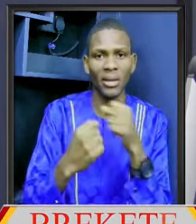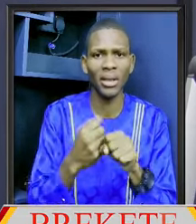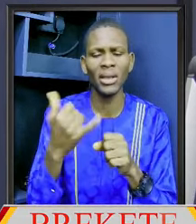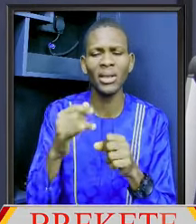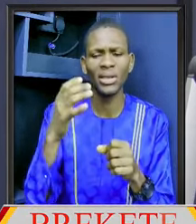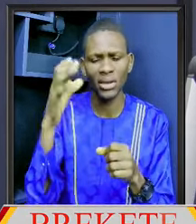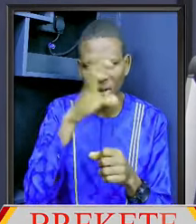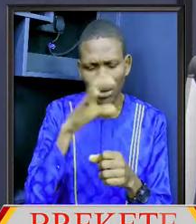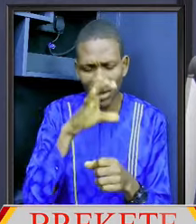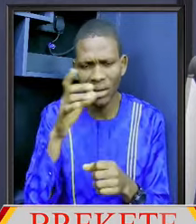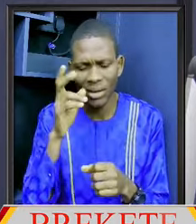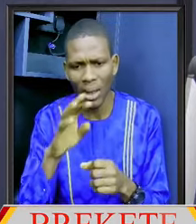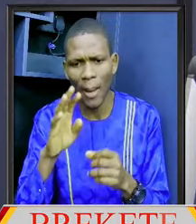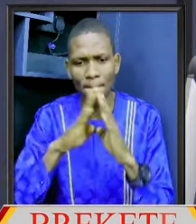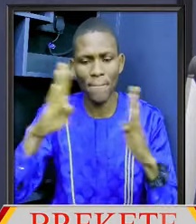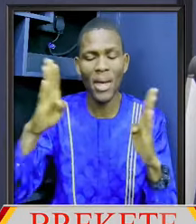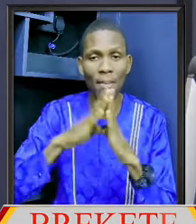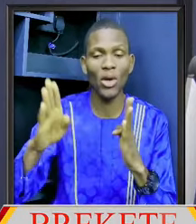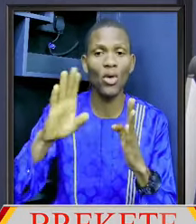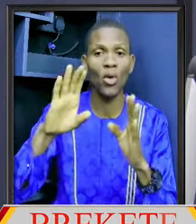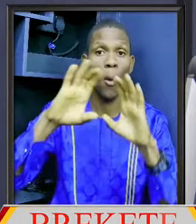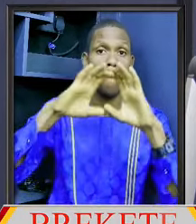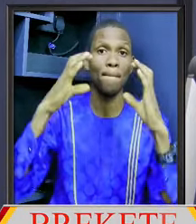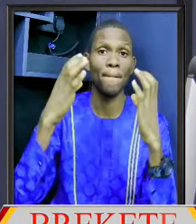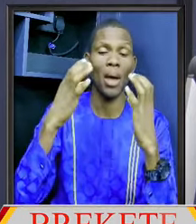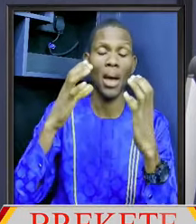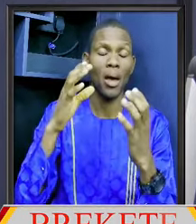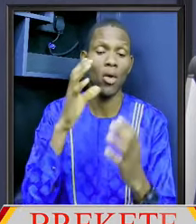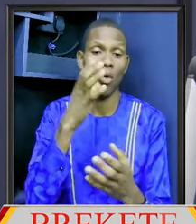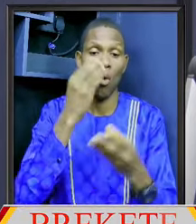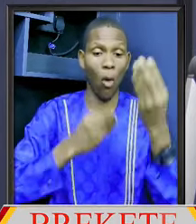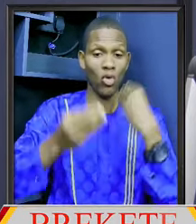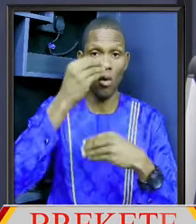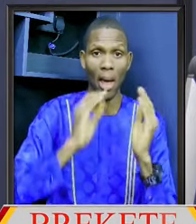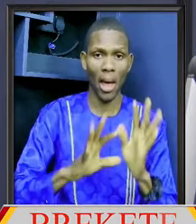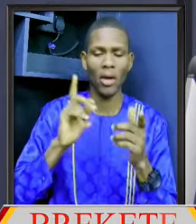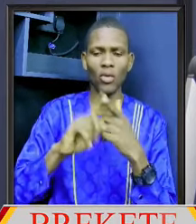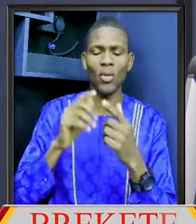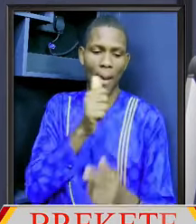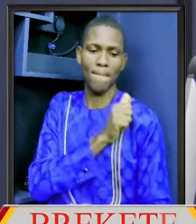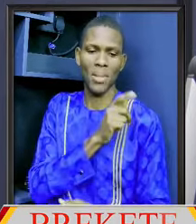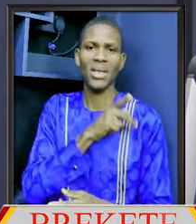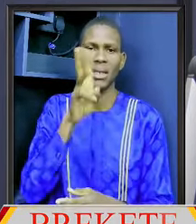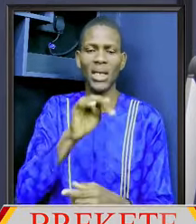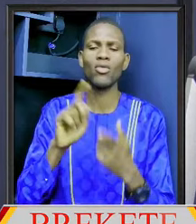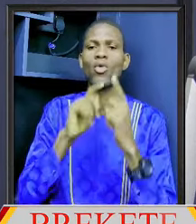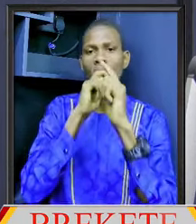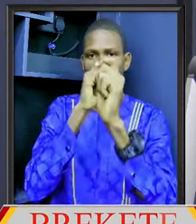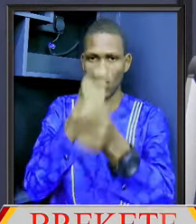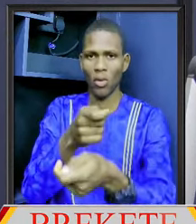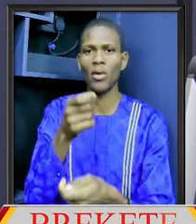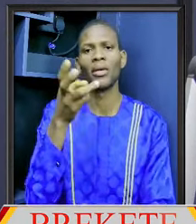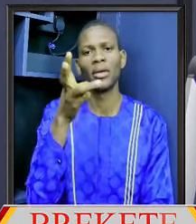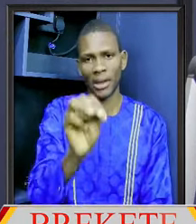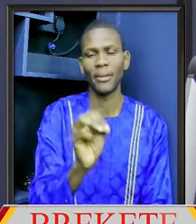customers to appreciate them, to reward them. I don't know whether I